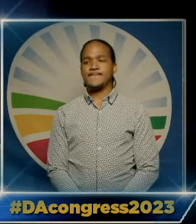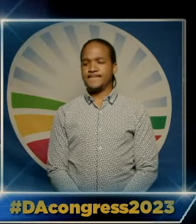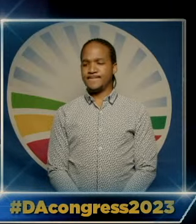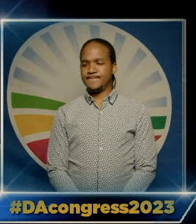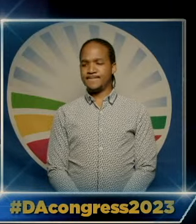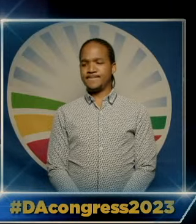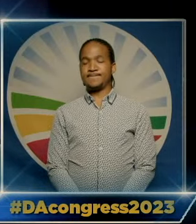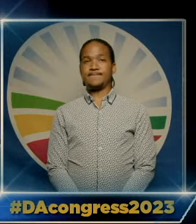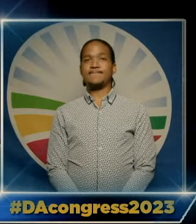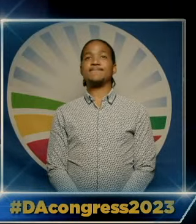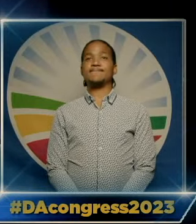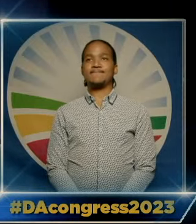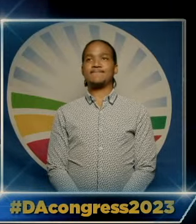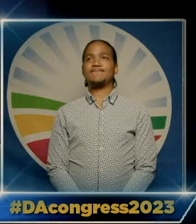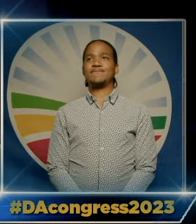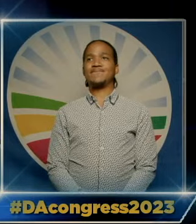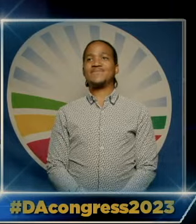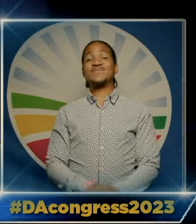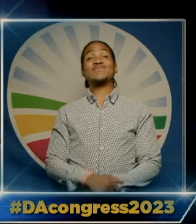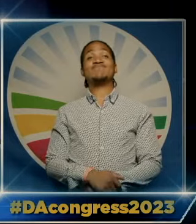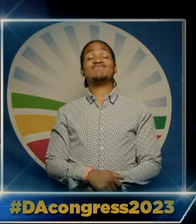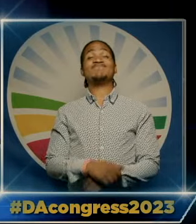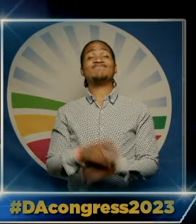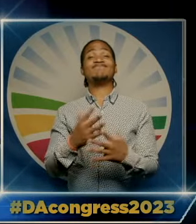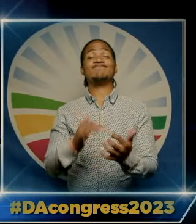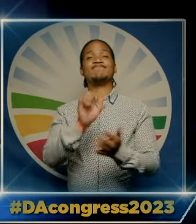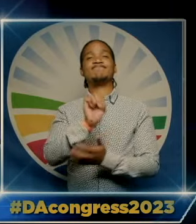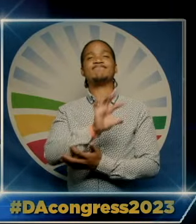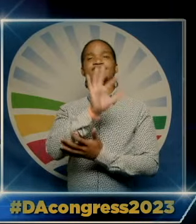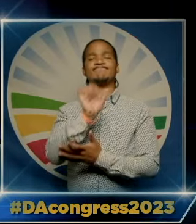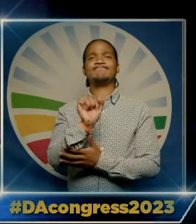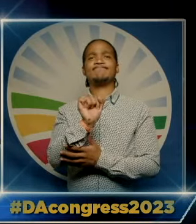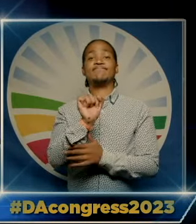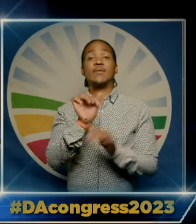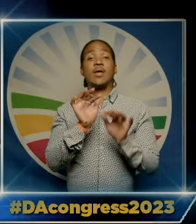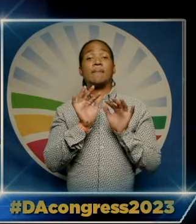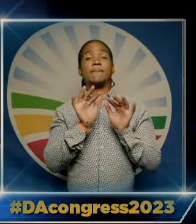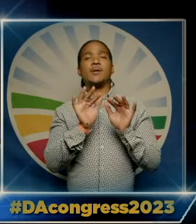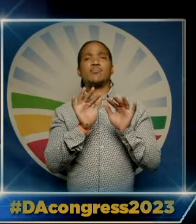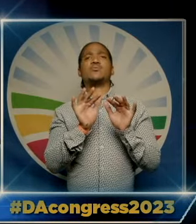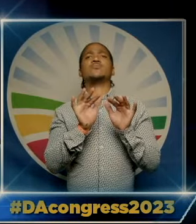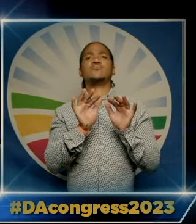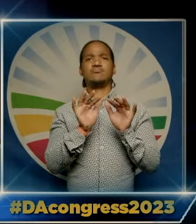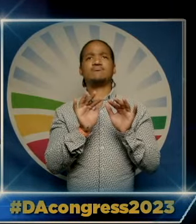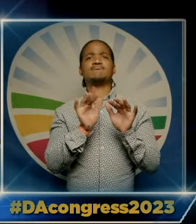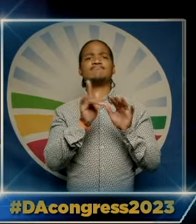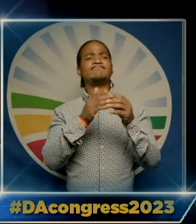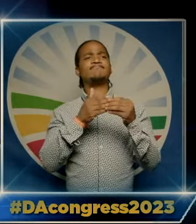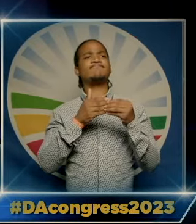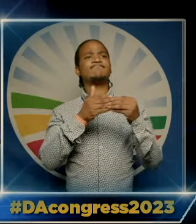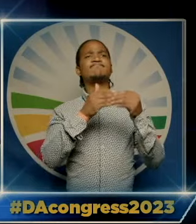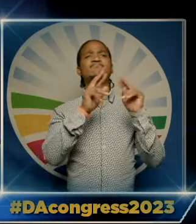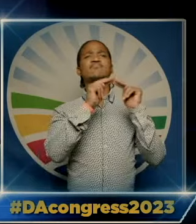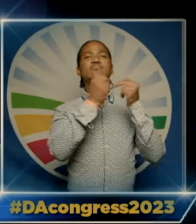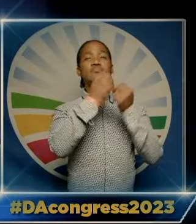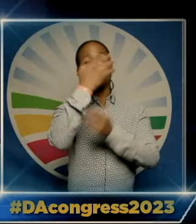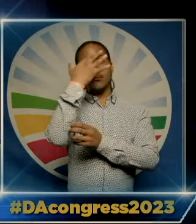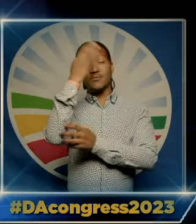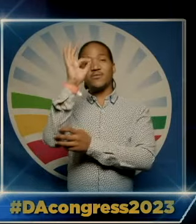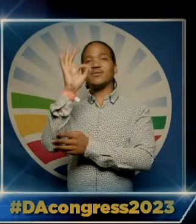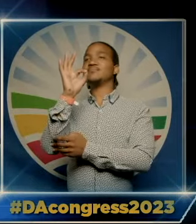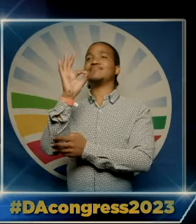The suffering must end in South Africa. People are no longer believing the national government's rhetoric. They want to